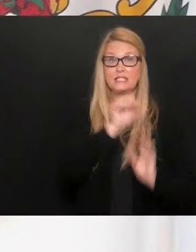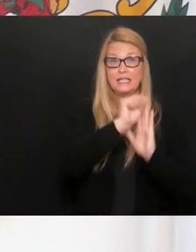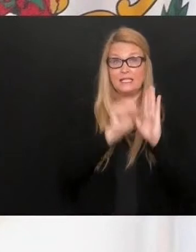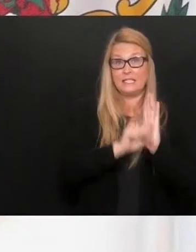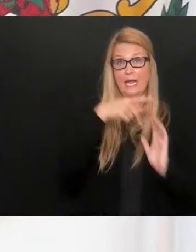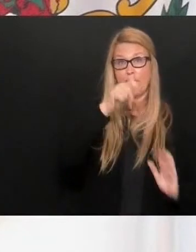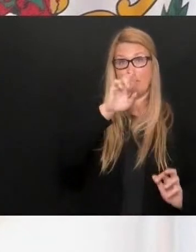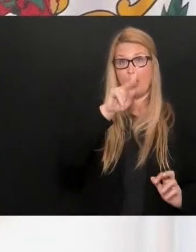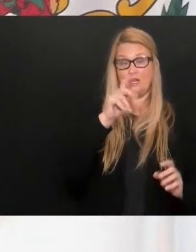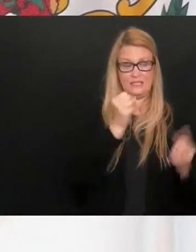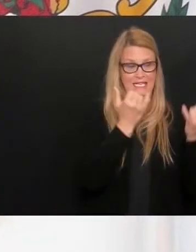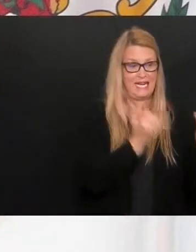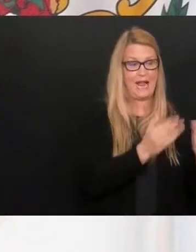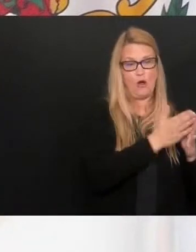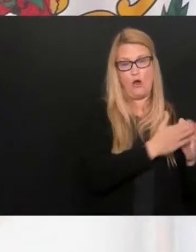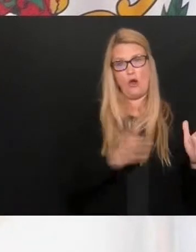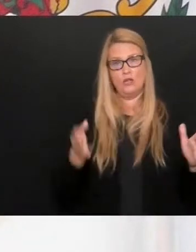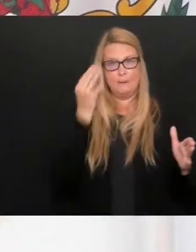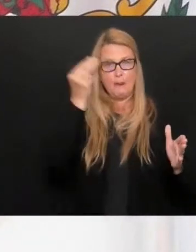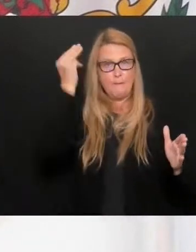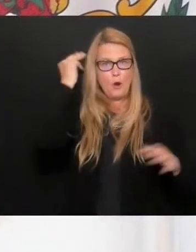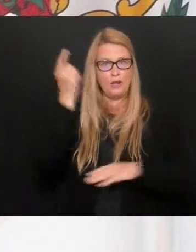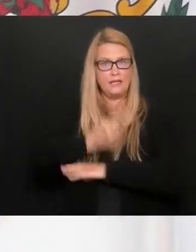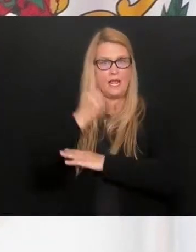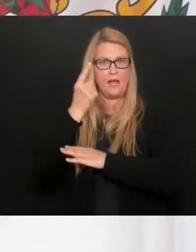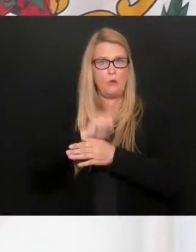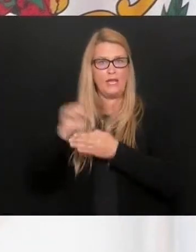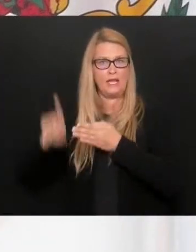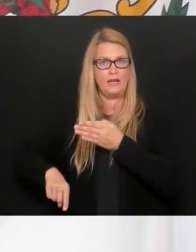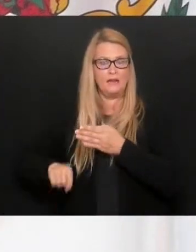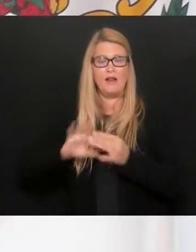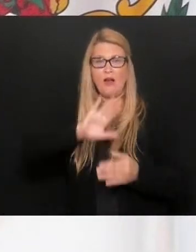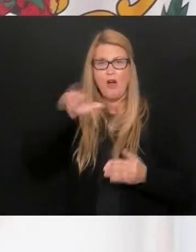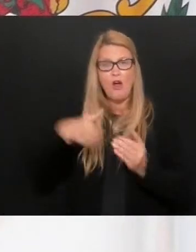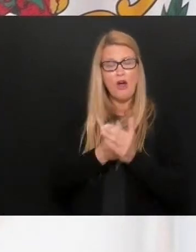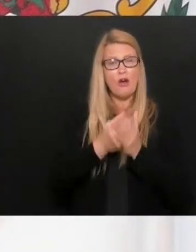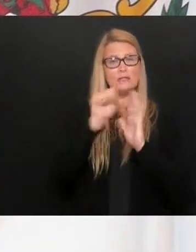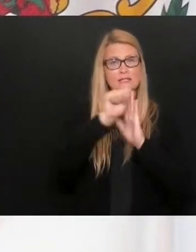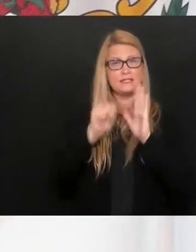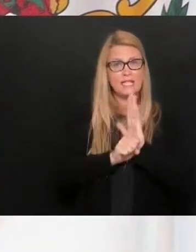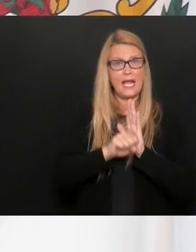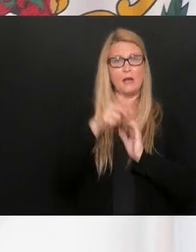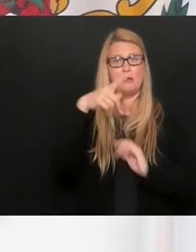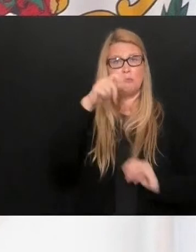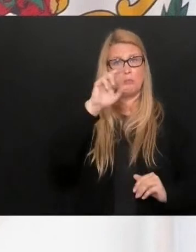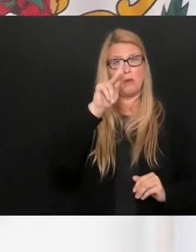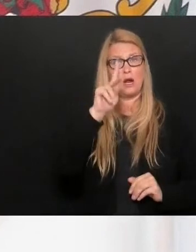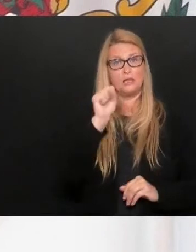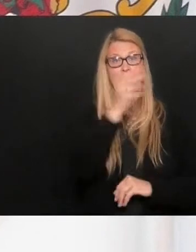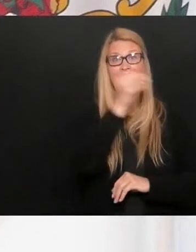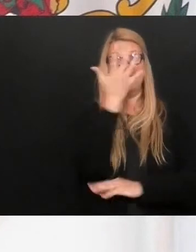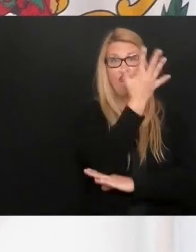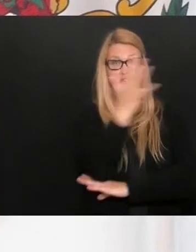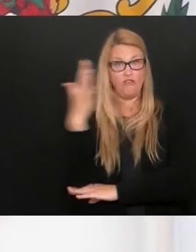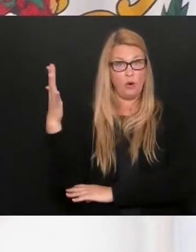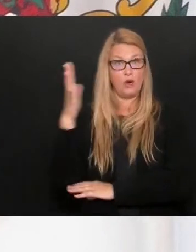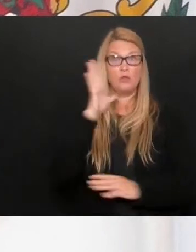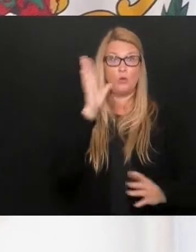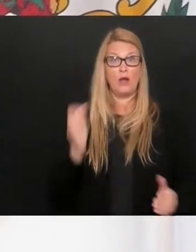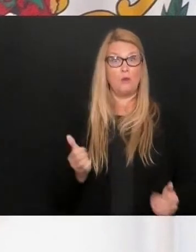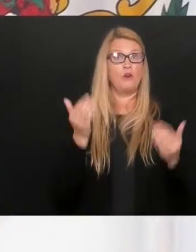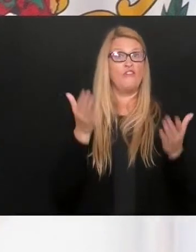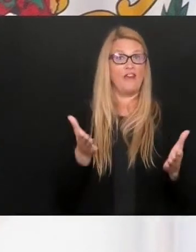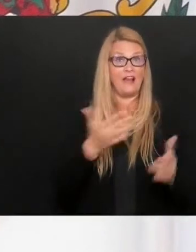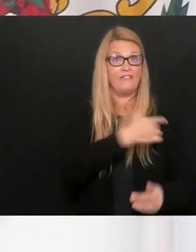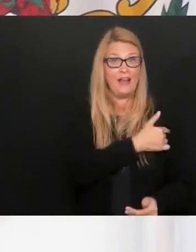Memorial Day weekend. On Memorial Day, all the state parks and forests will offer vaccines to